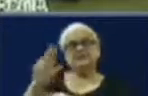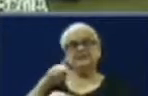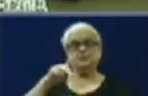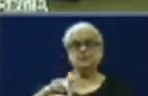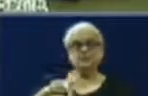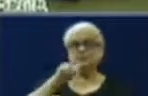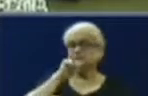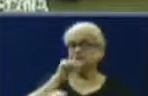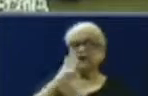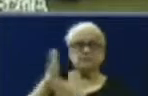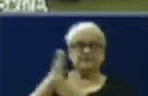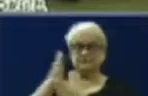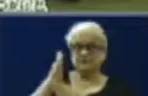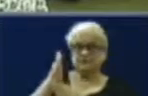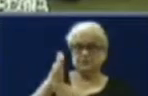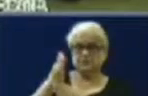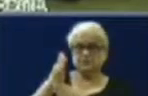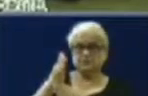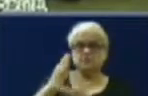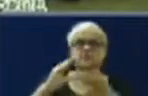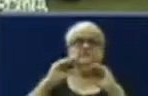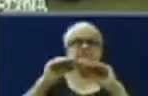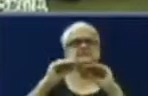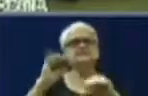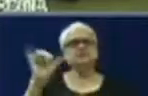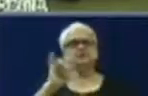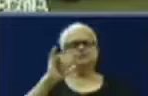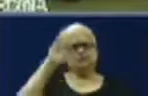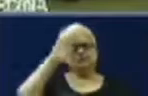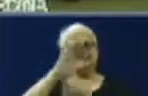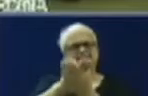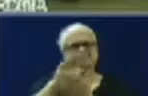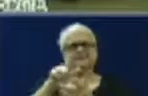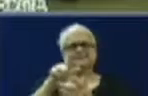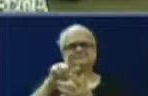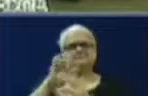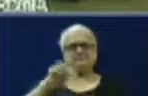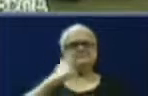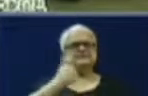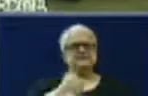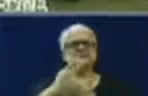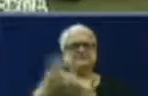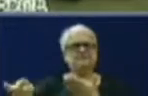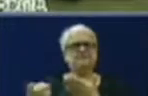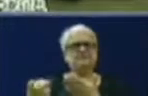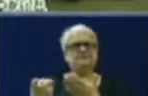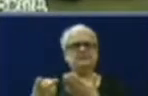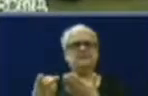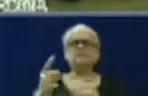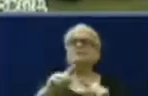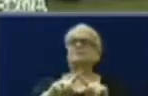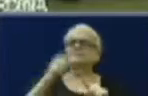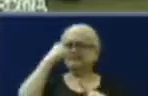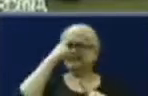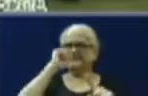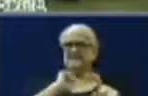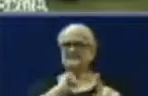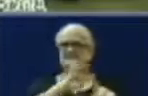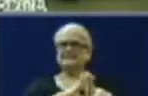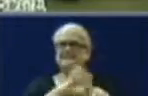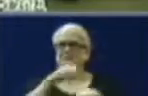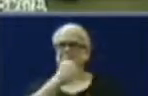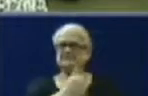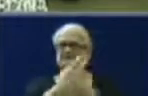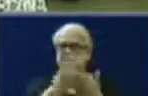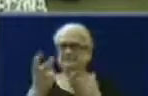is unprofessional, the teachers also believe that not only have they been set up to fail, but they believe that their administration has been set up to fail